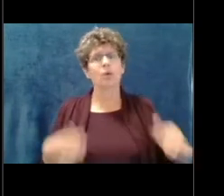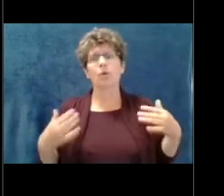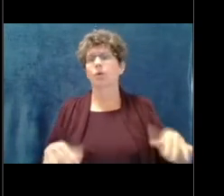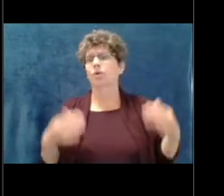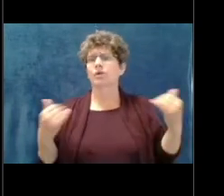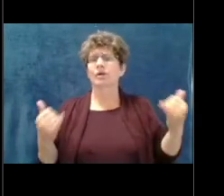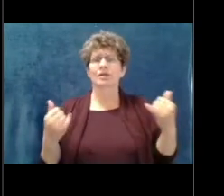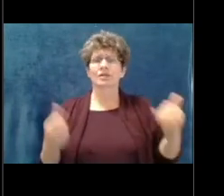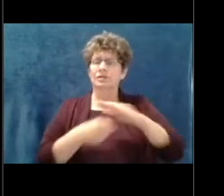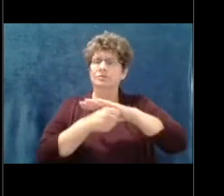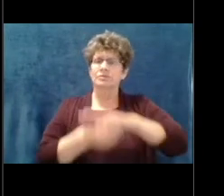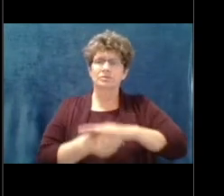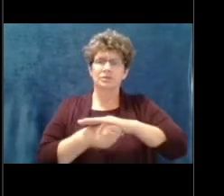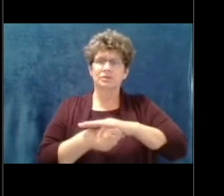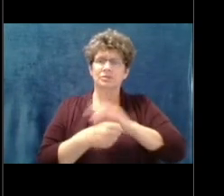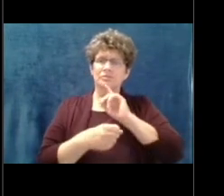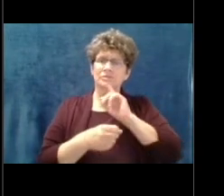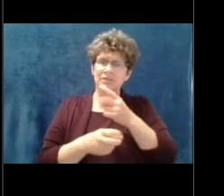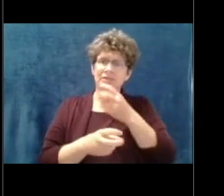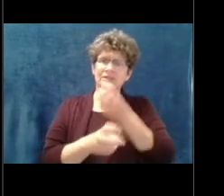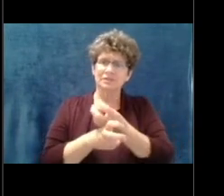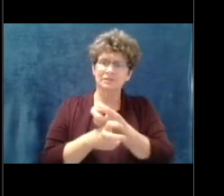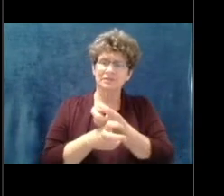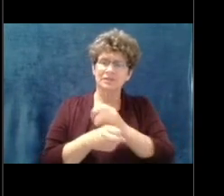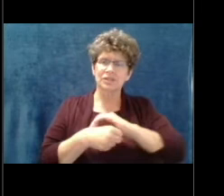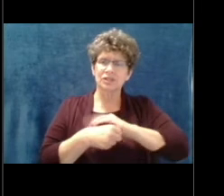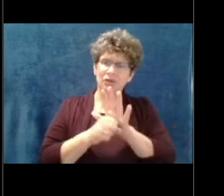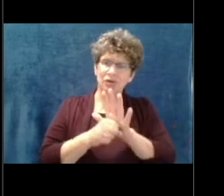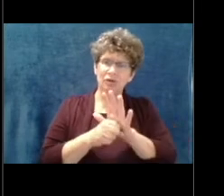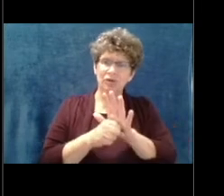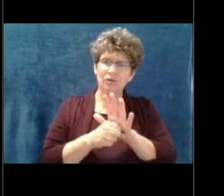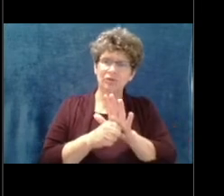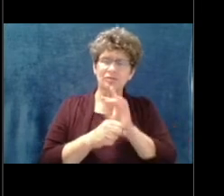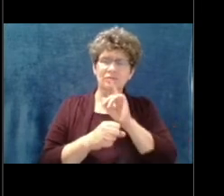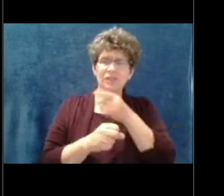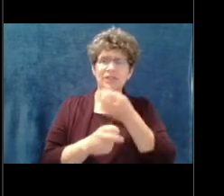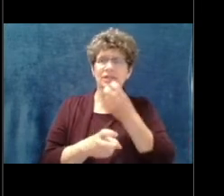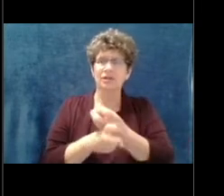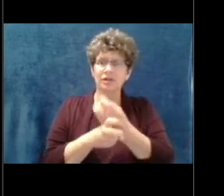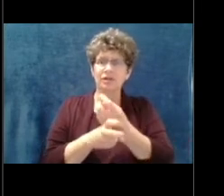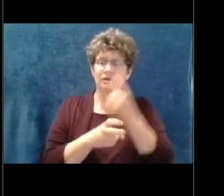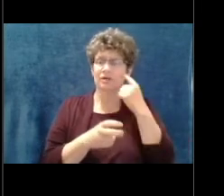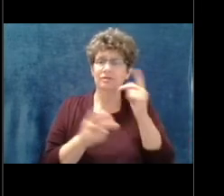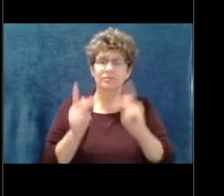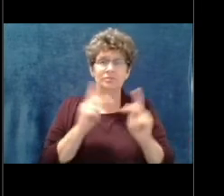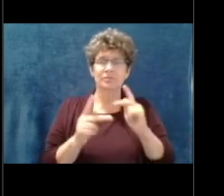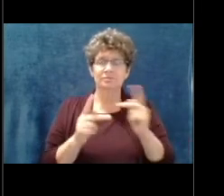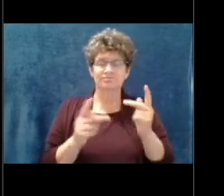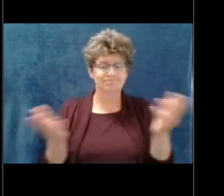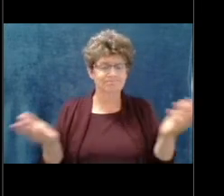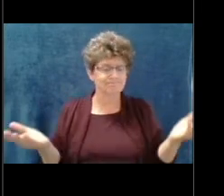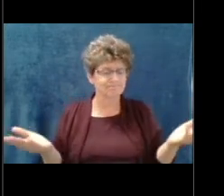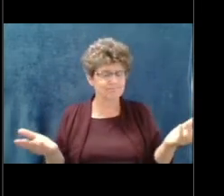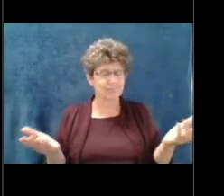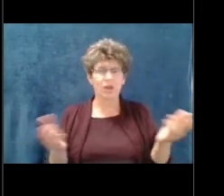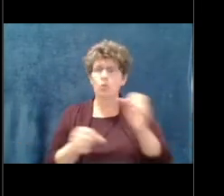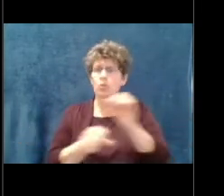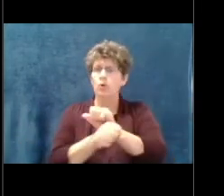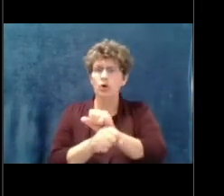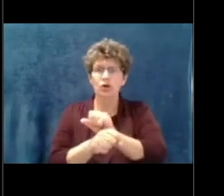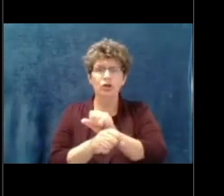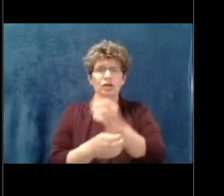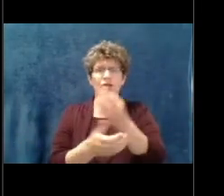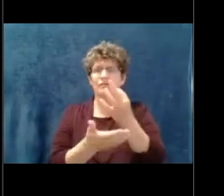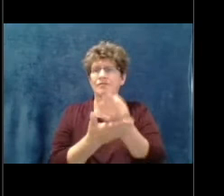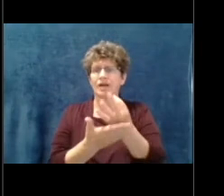folks. We have had our work, our finances, our social lives, everything